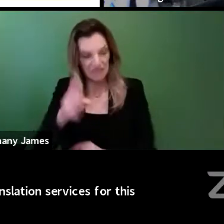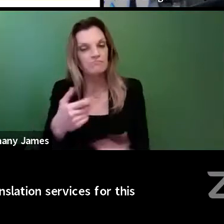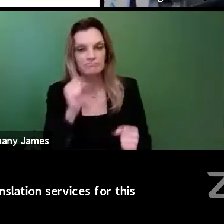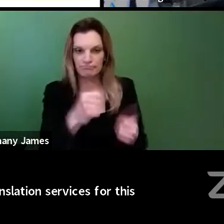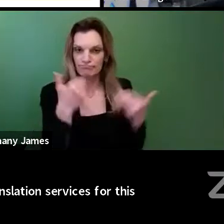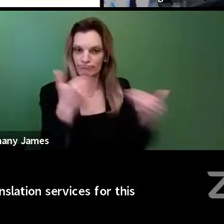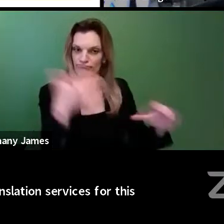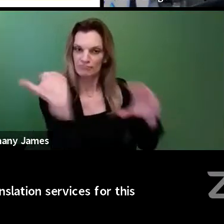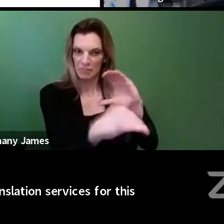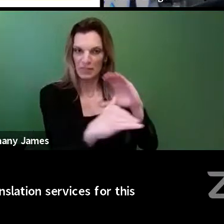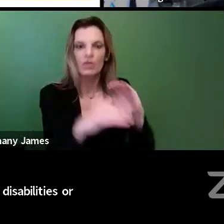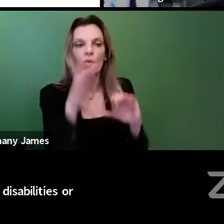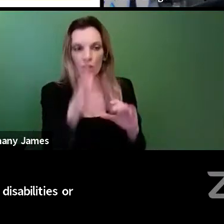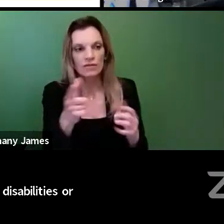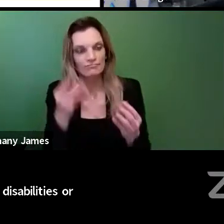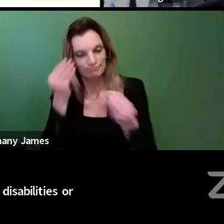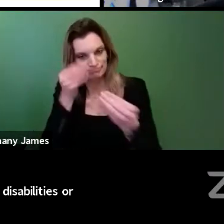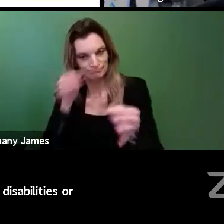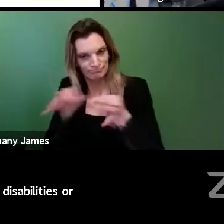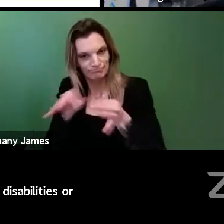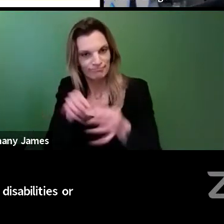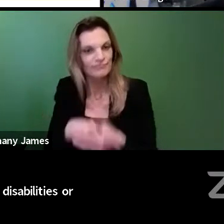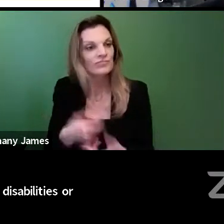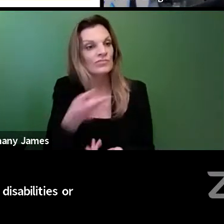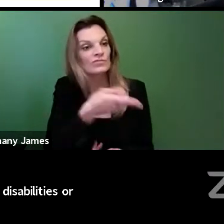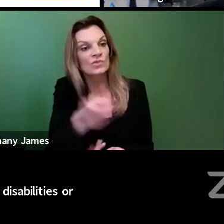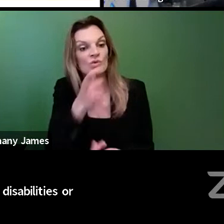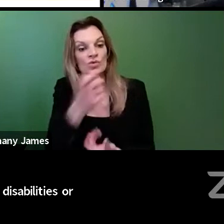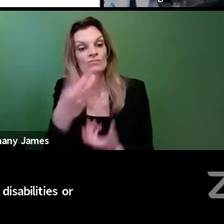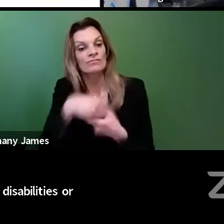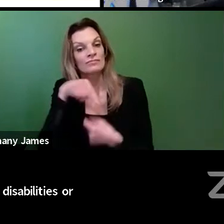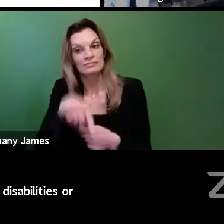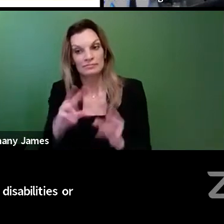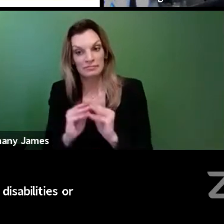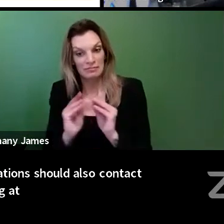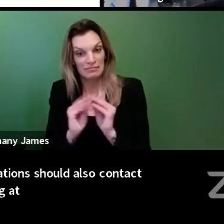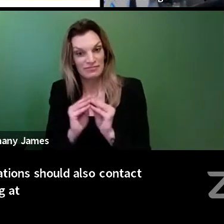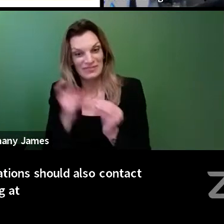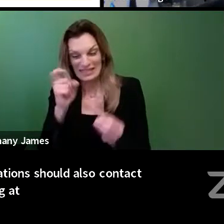with disabilities needing other specific accommodations should also contact